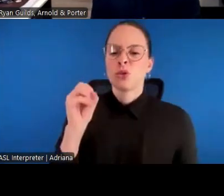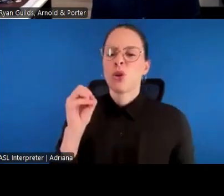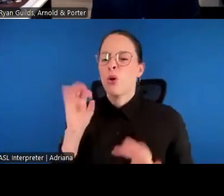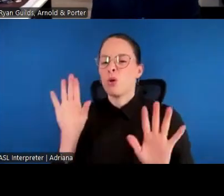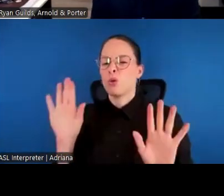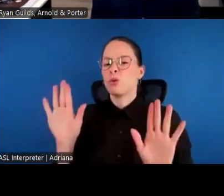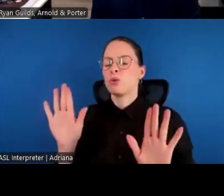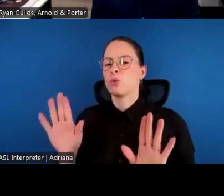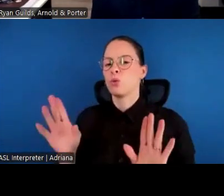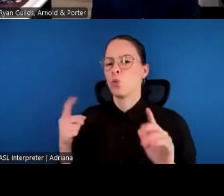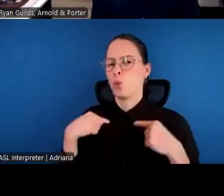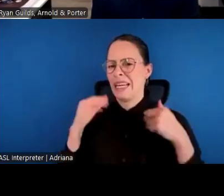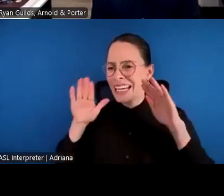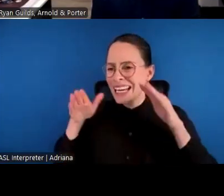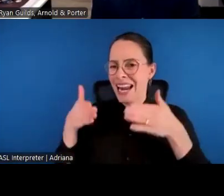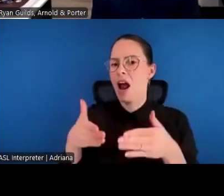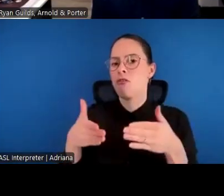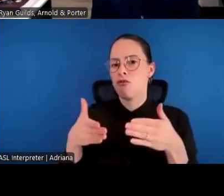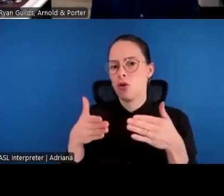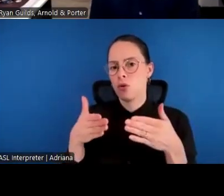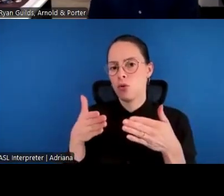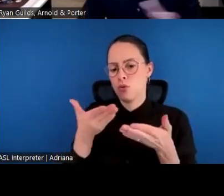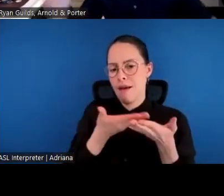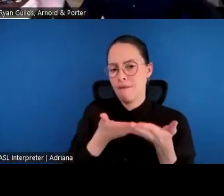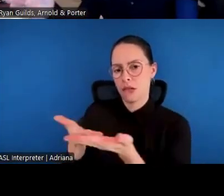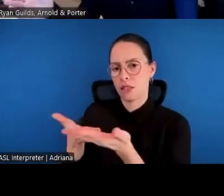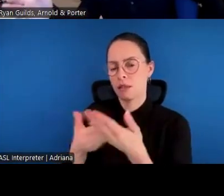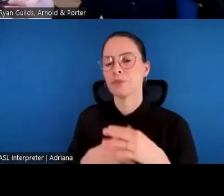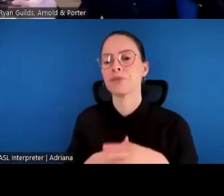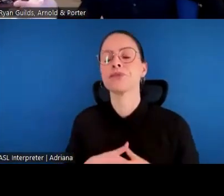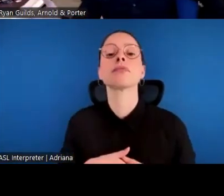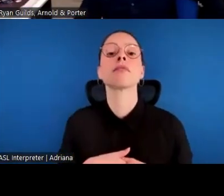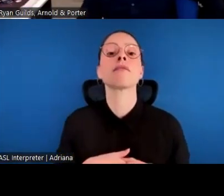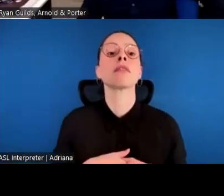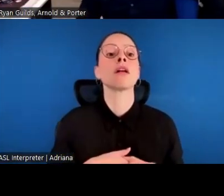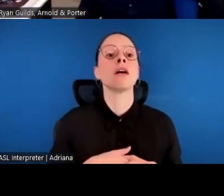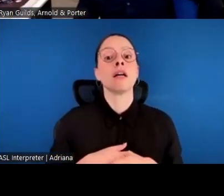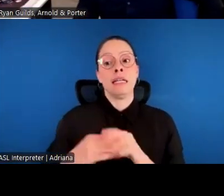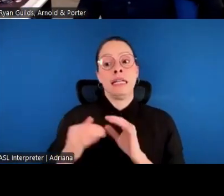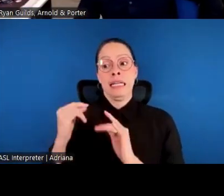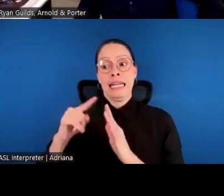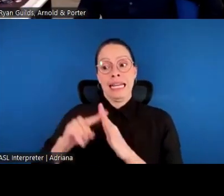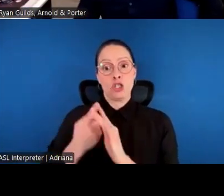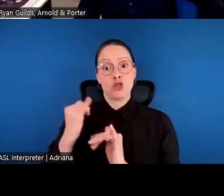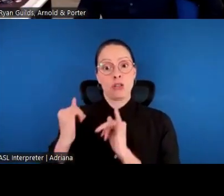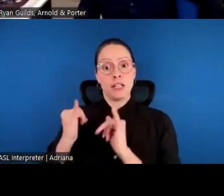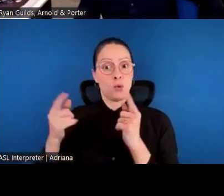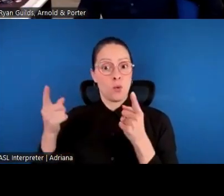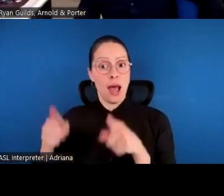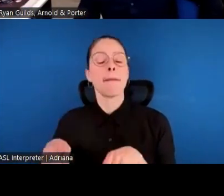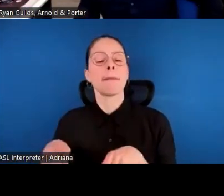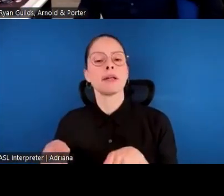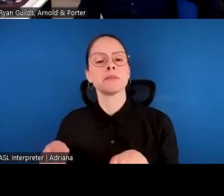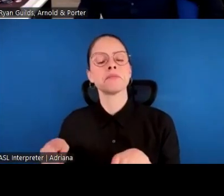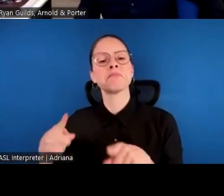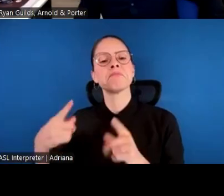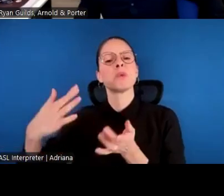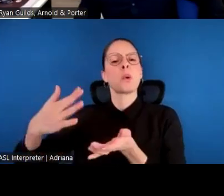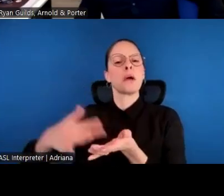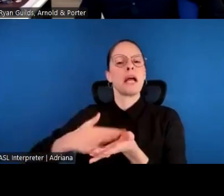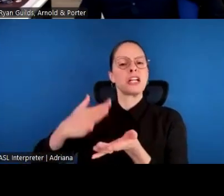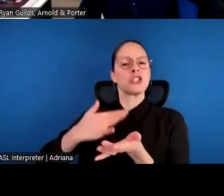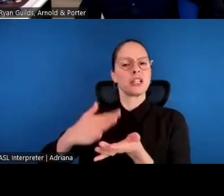to narrow and constrain those interactions. Once that initial interview takes place, it's occasionally you will talk